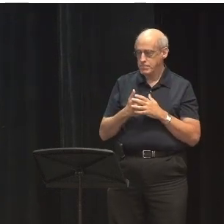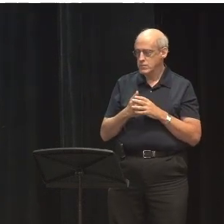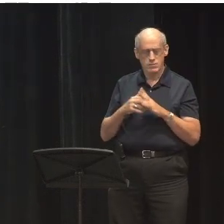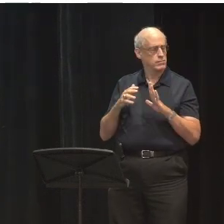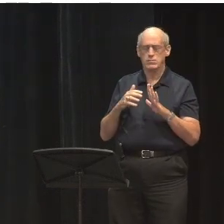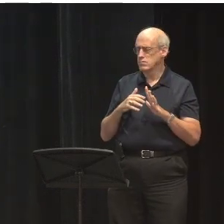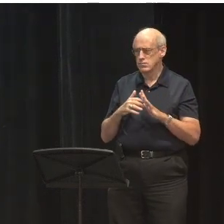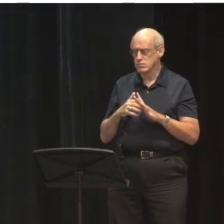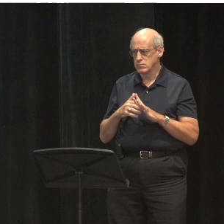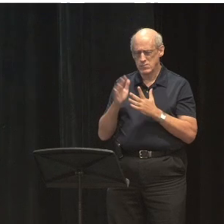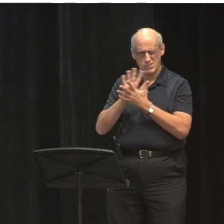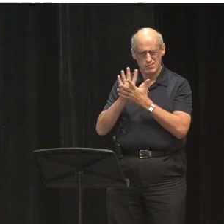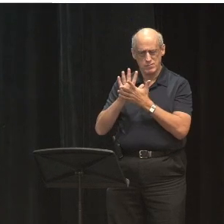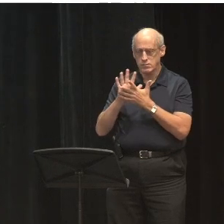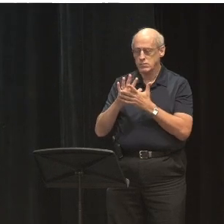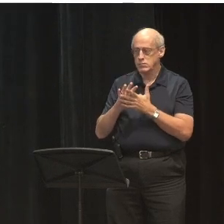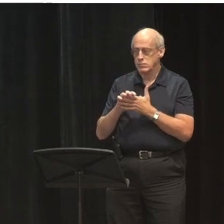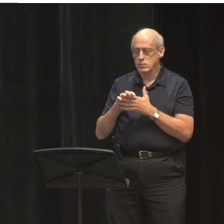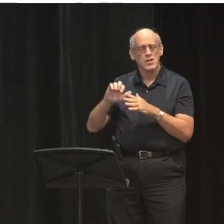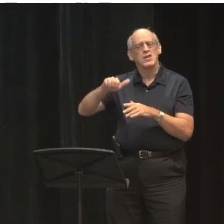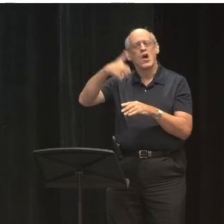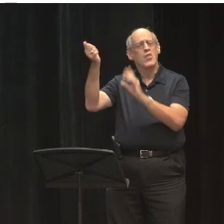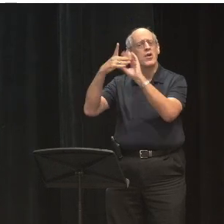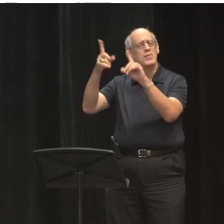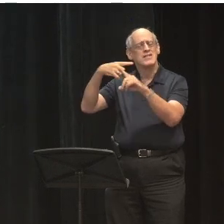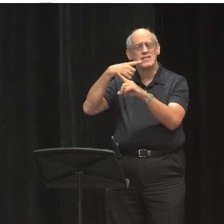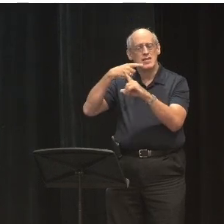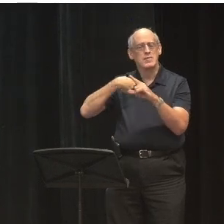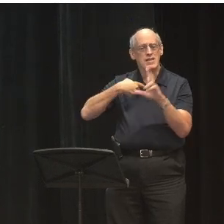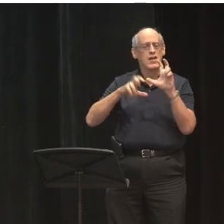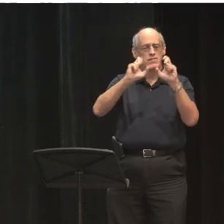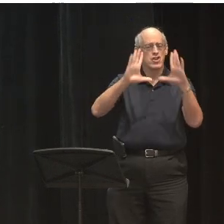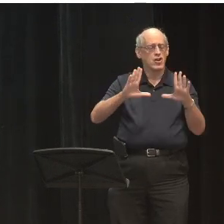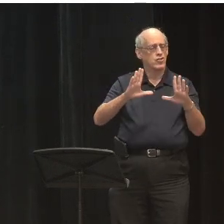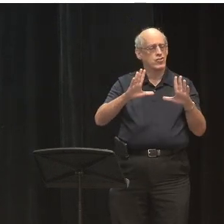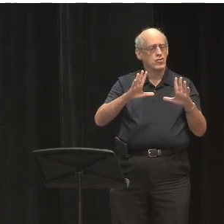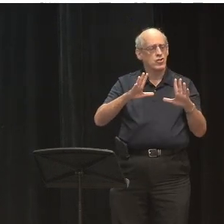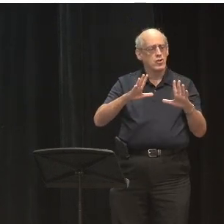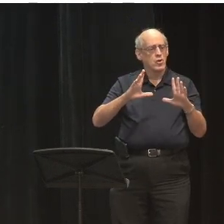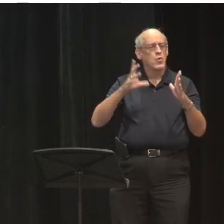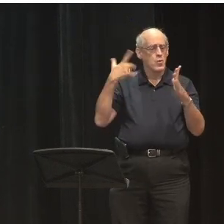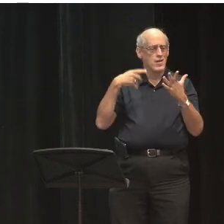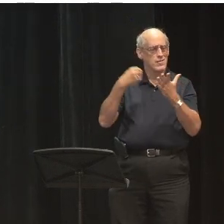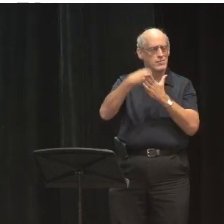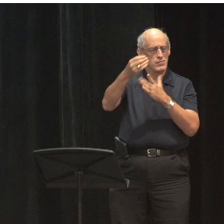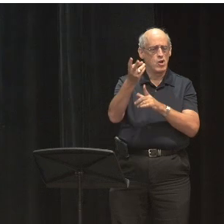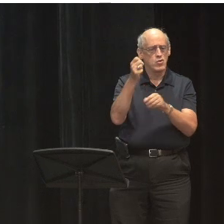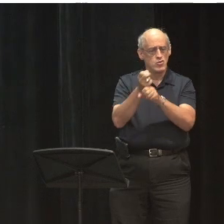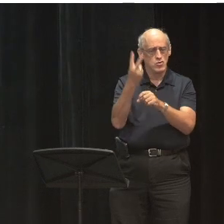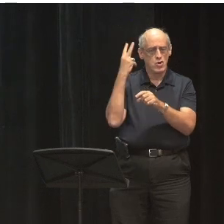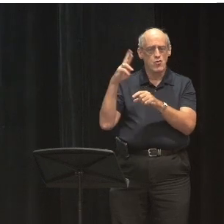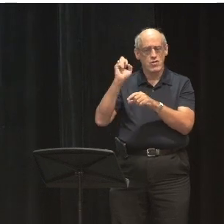support what the other members said. I'm a shareholder. We purchased here 2 years ago on